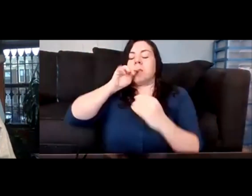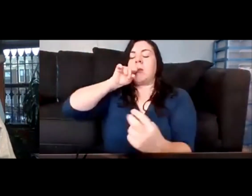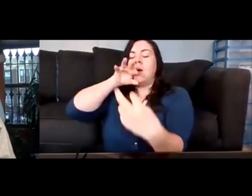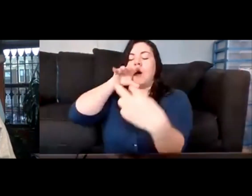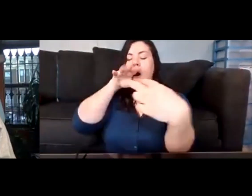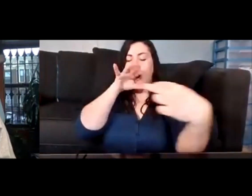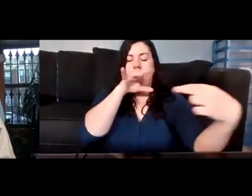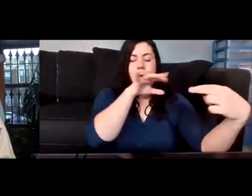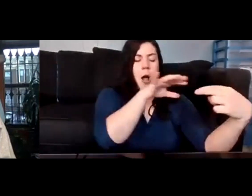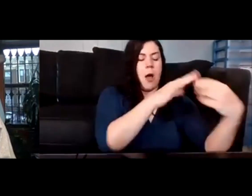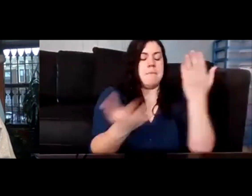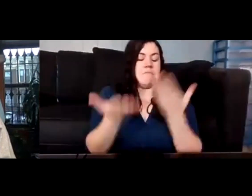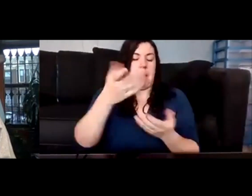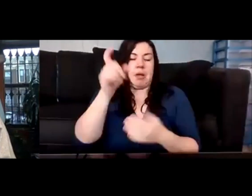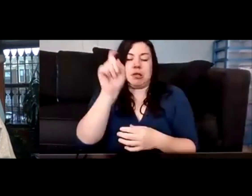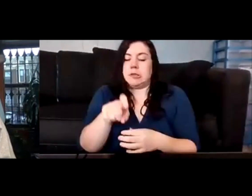protection,